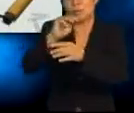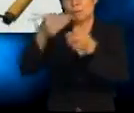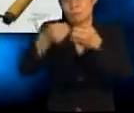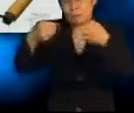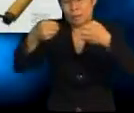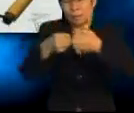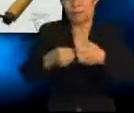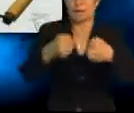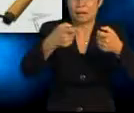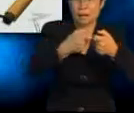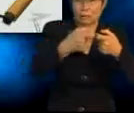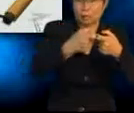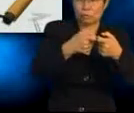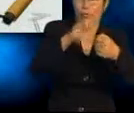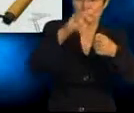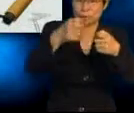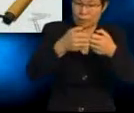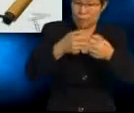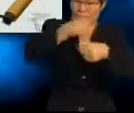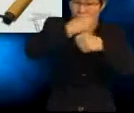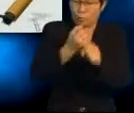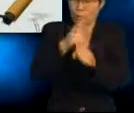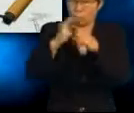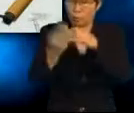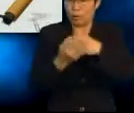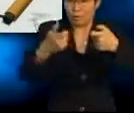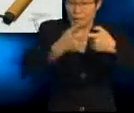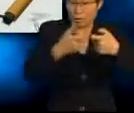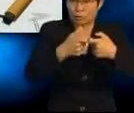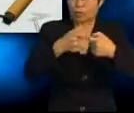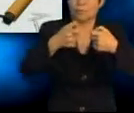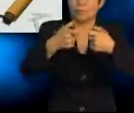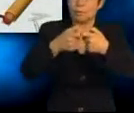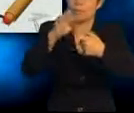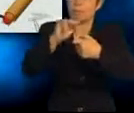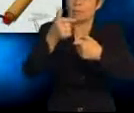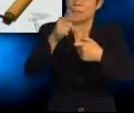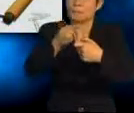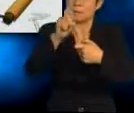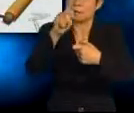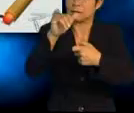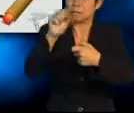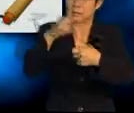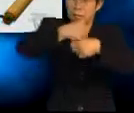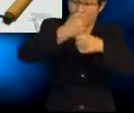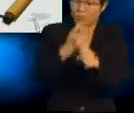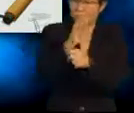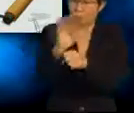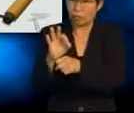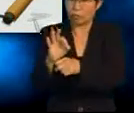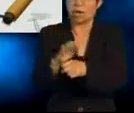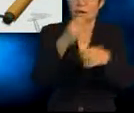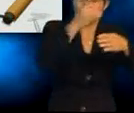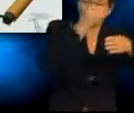An electromagnet is a magnet produced by electromagnetism. It is made up of a piece